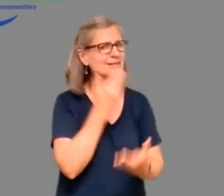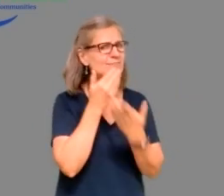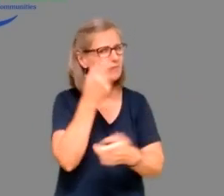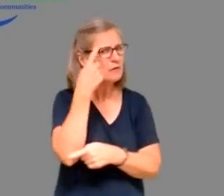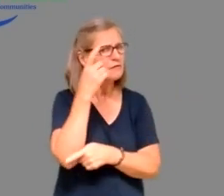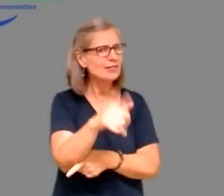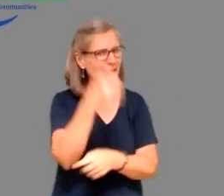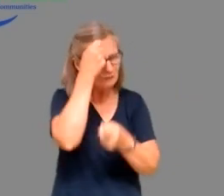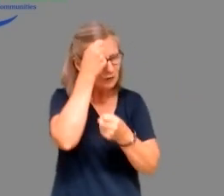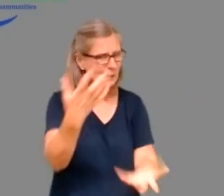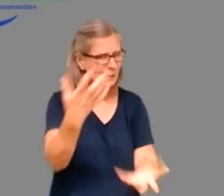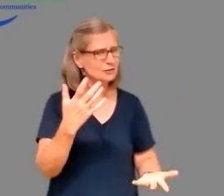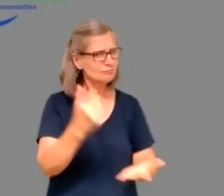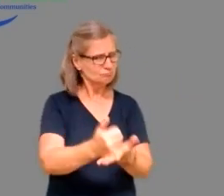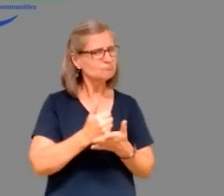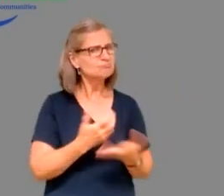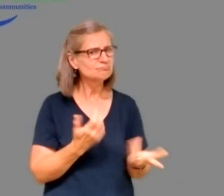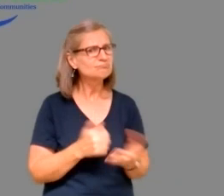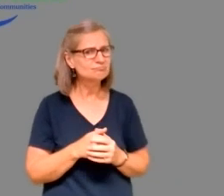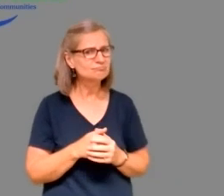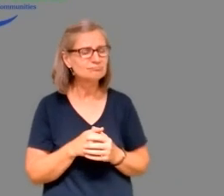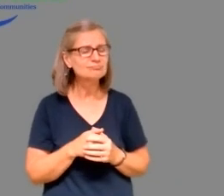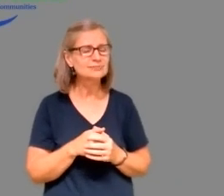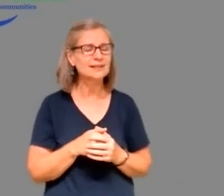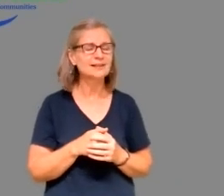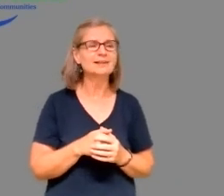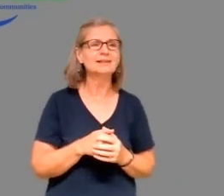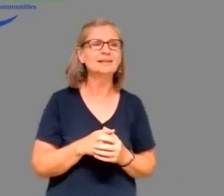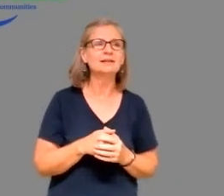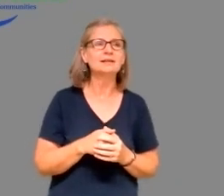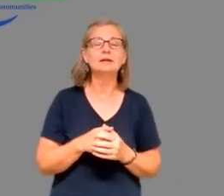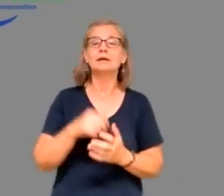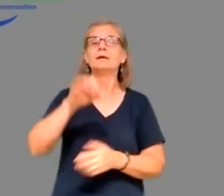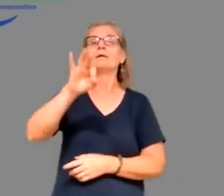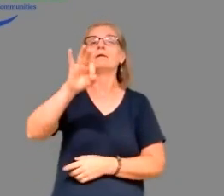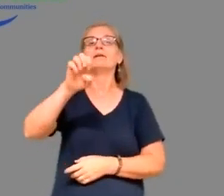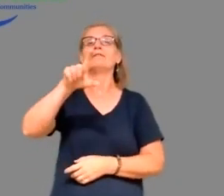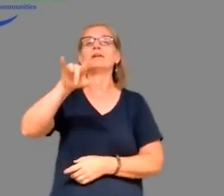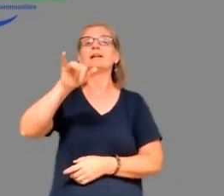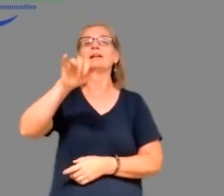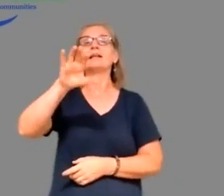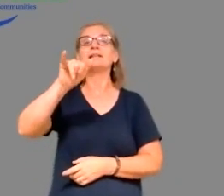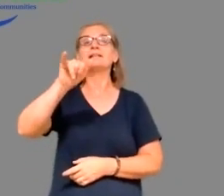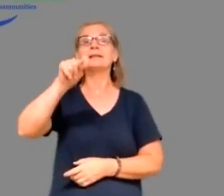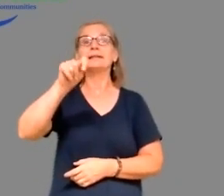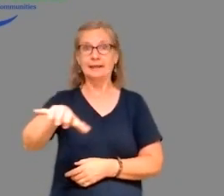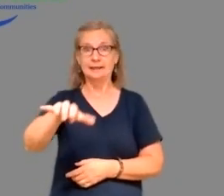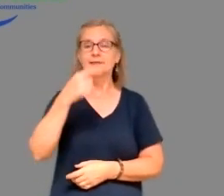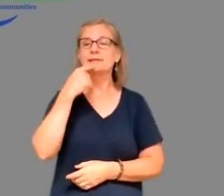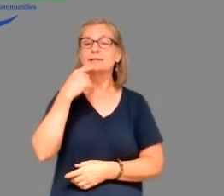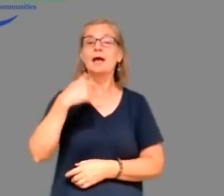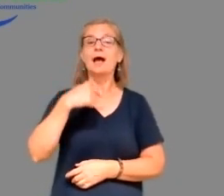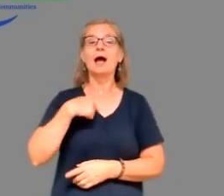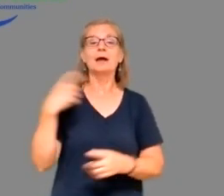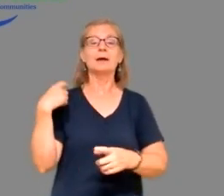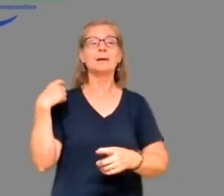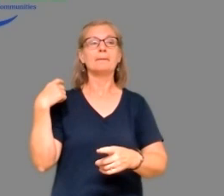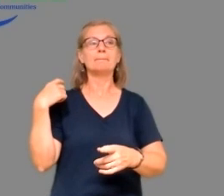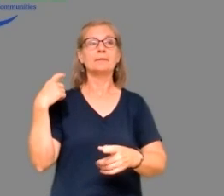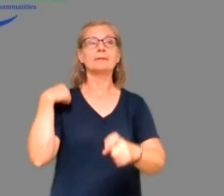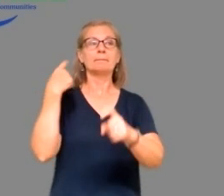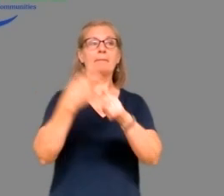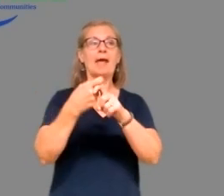It is helpful. It's nice to have that kind of information out there. Felicity says, I'm a Spanish interpreter and a member of Oregon Interpreters in